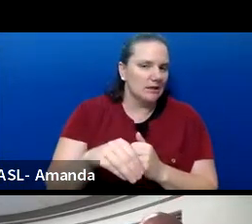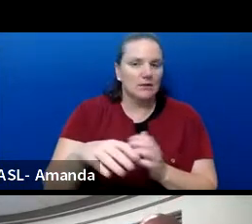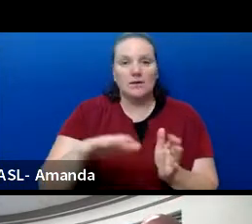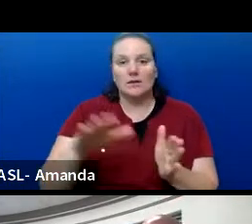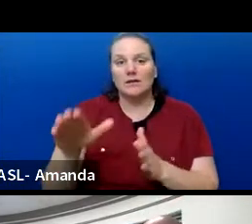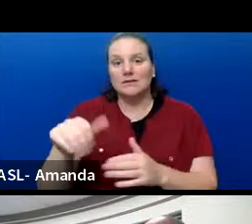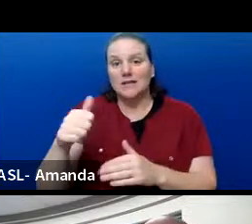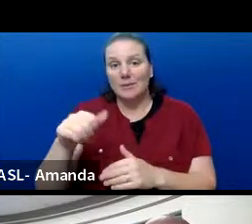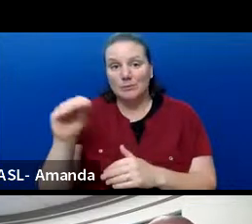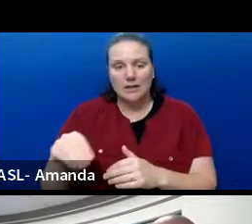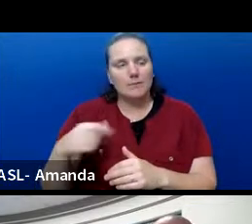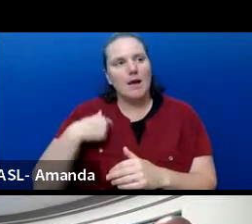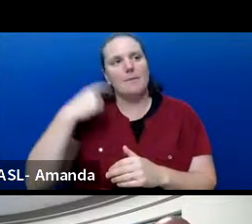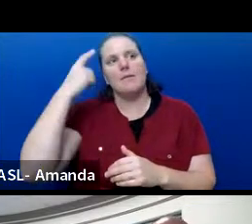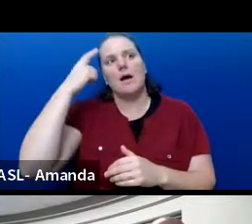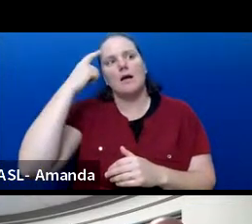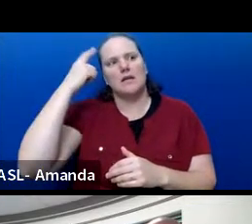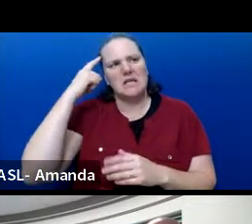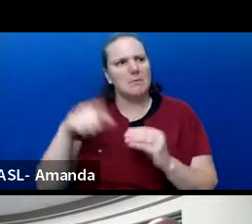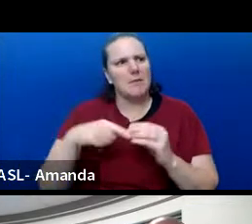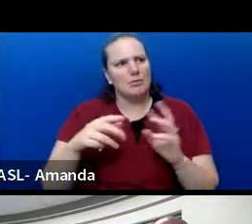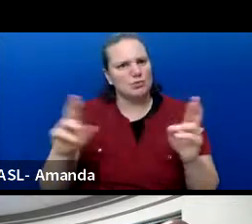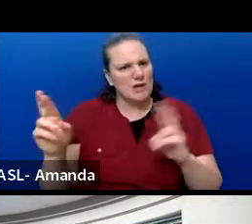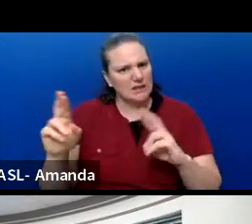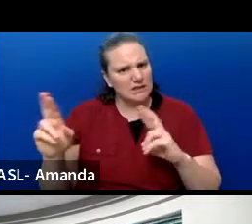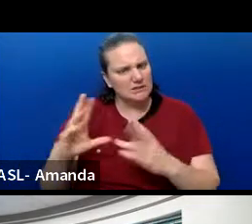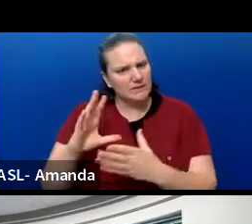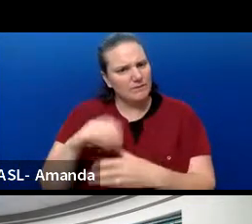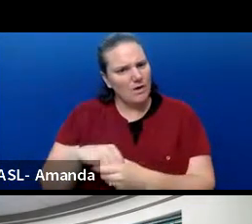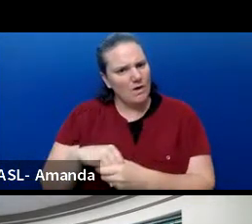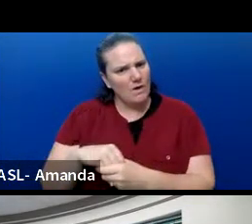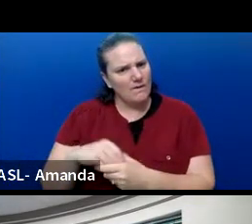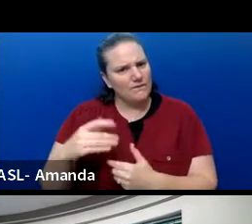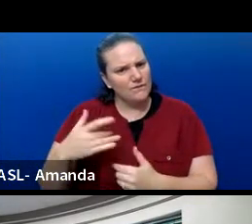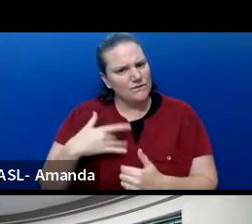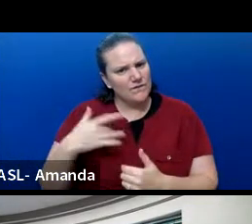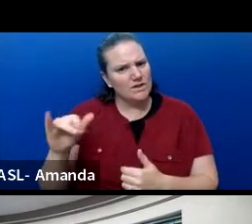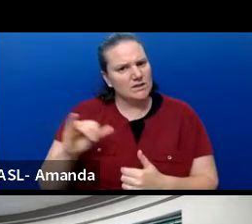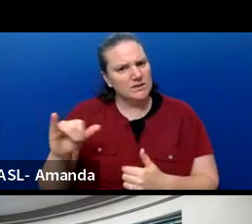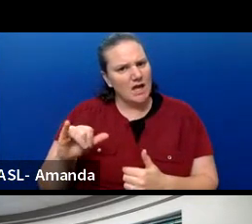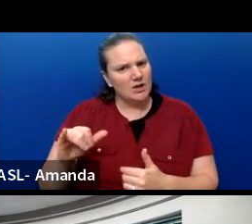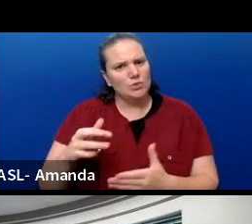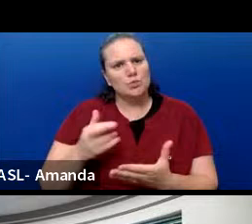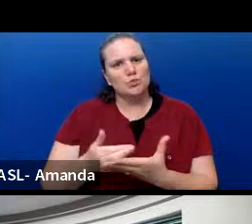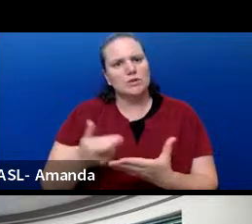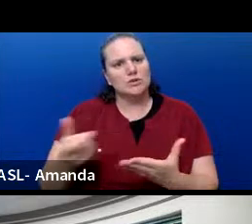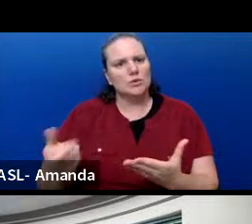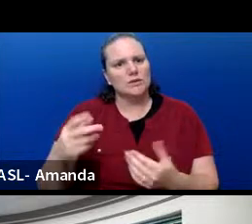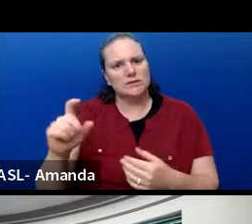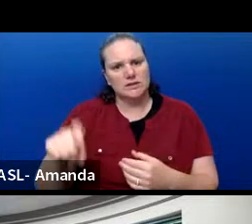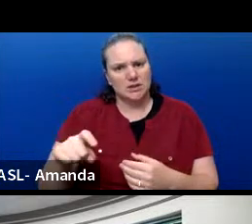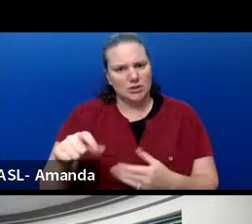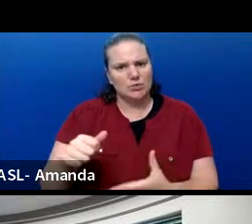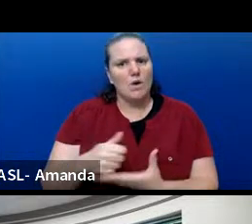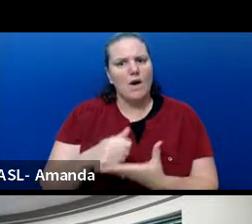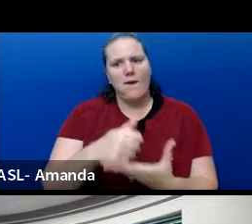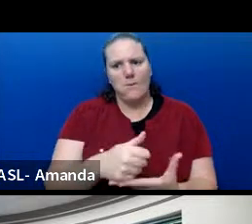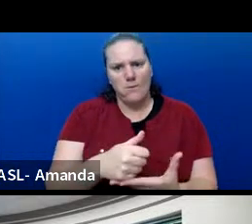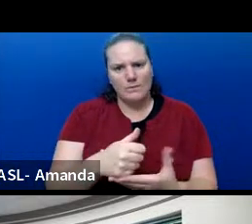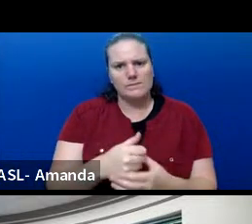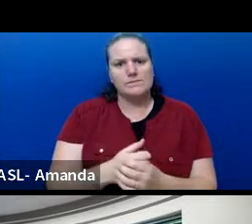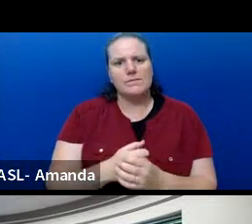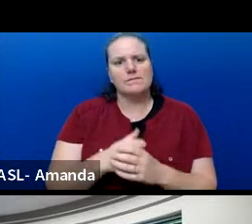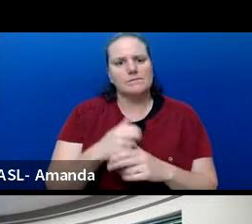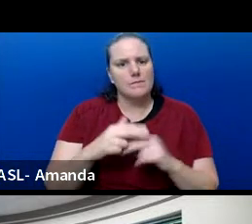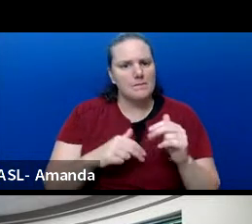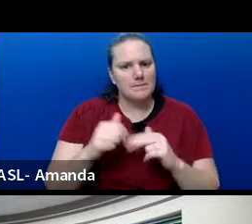my mind, I'm really thinking about this like readiness stage, and it feels like there's resources needed to help, to help build